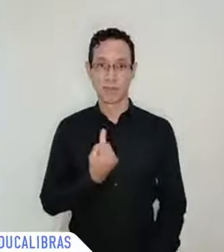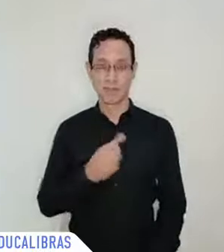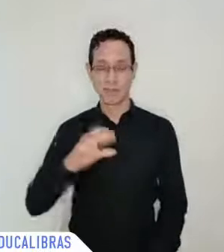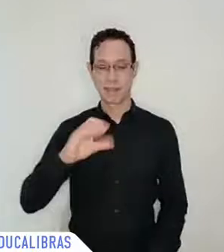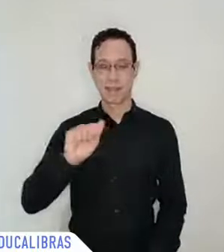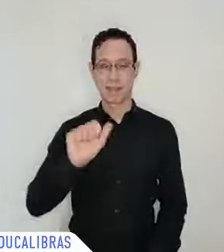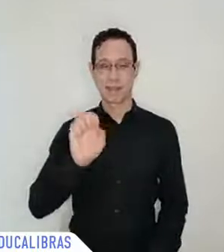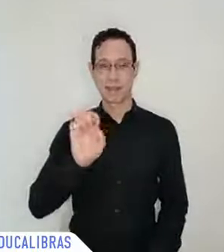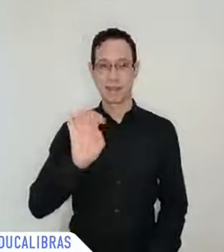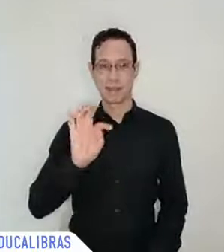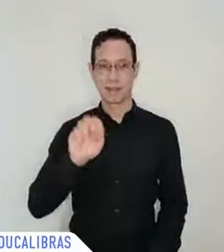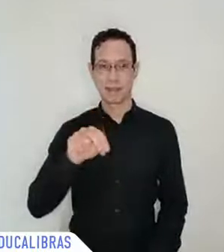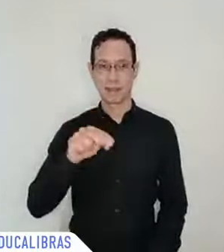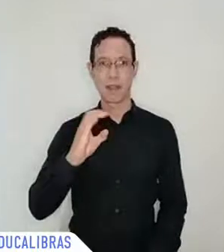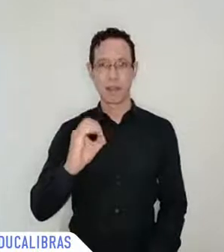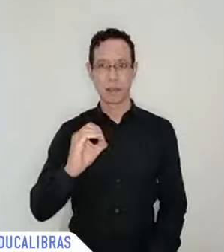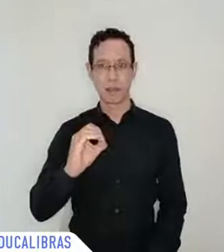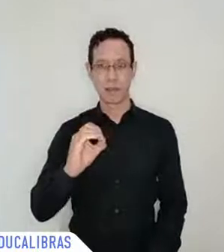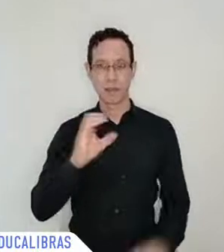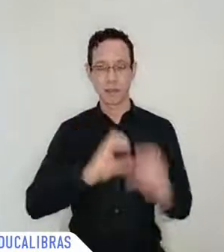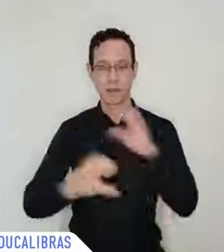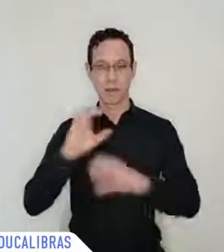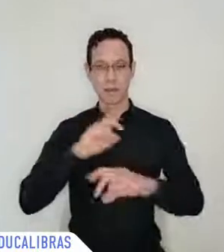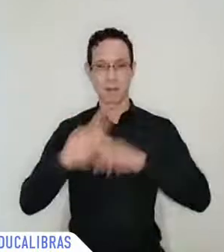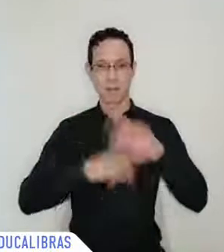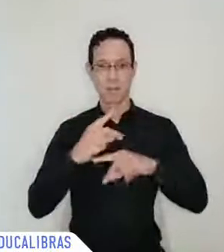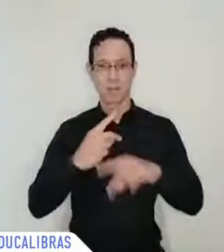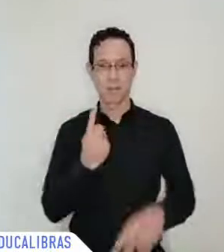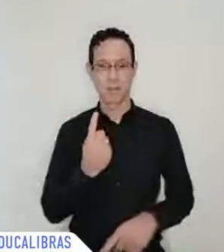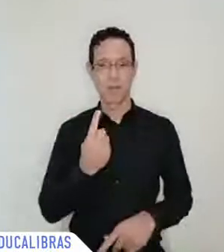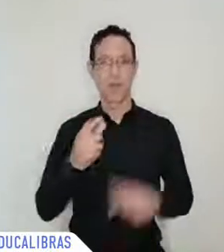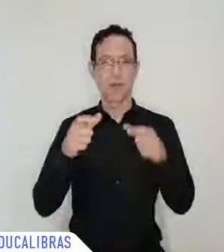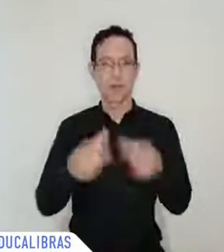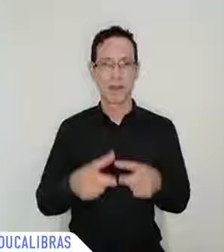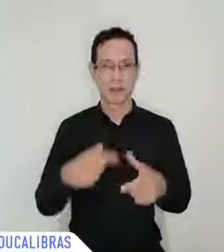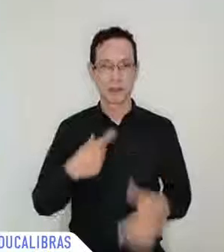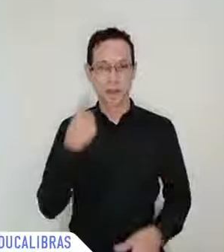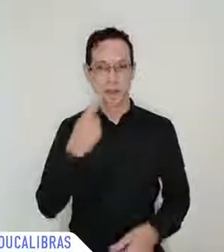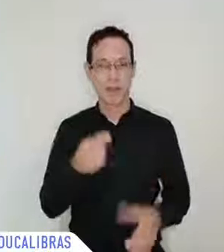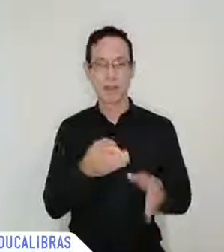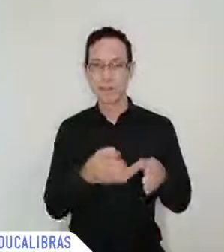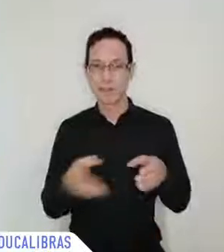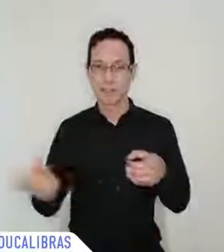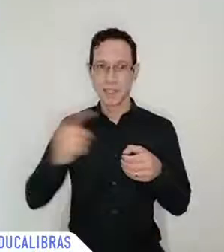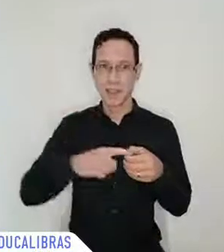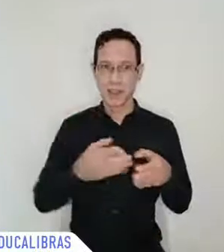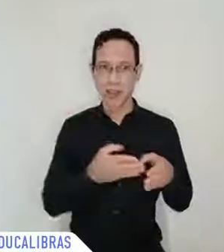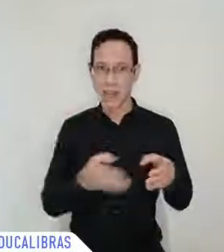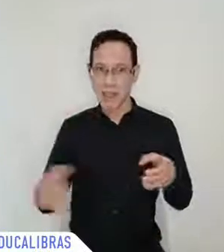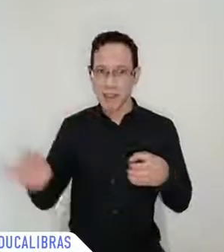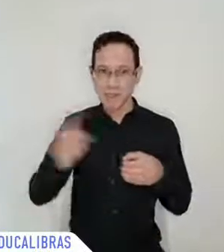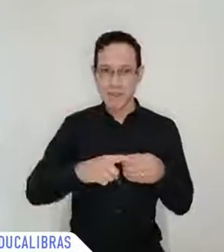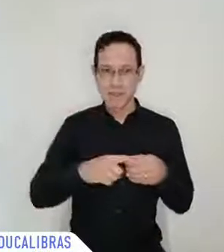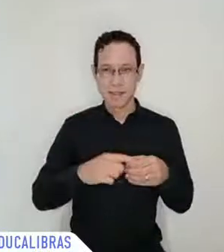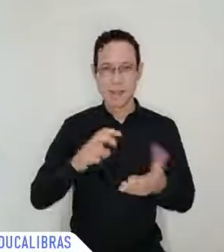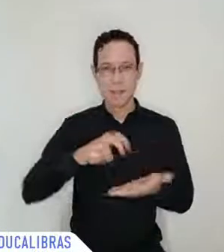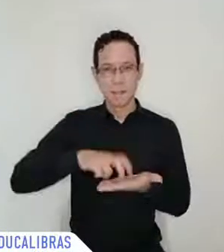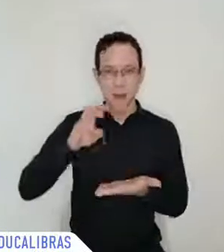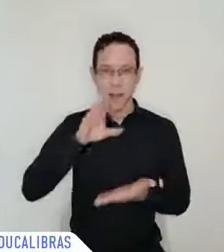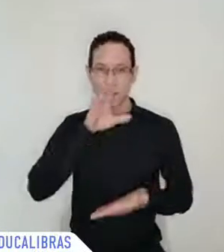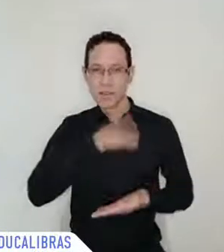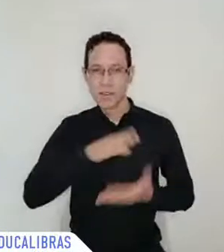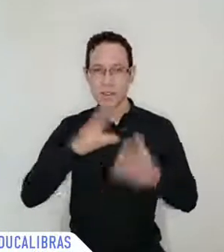twin kids, and this song by Caetano, it brings the idea of